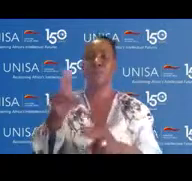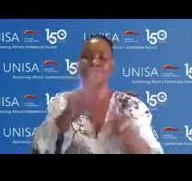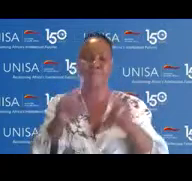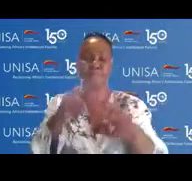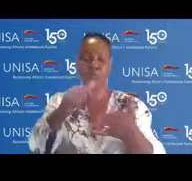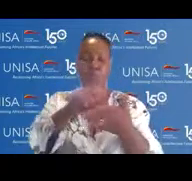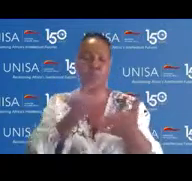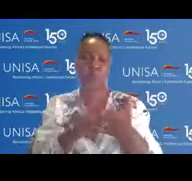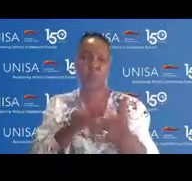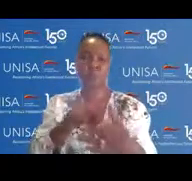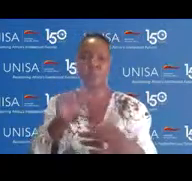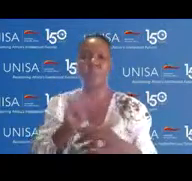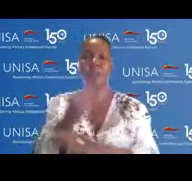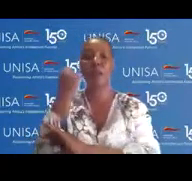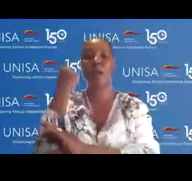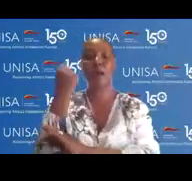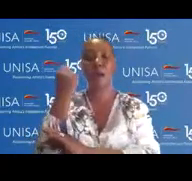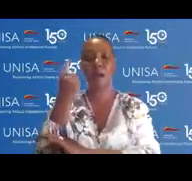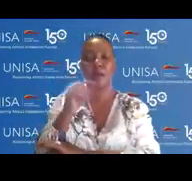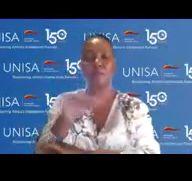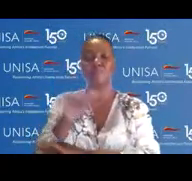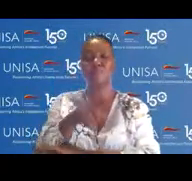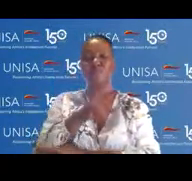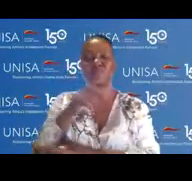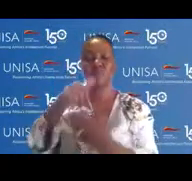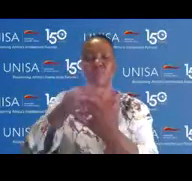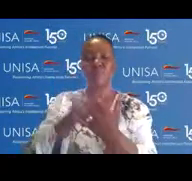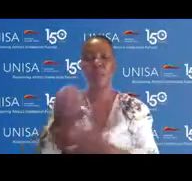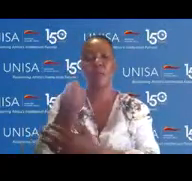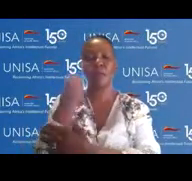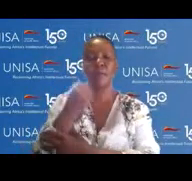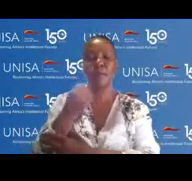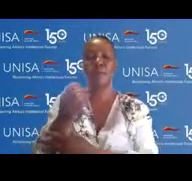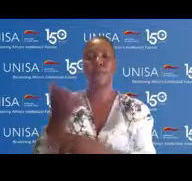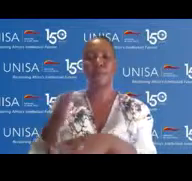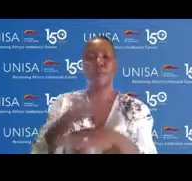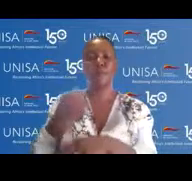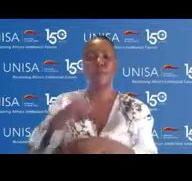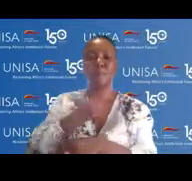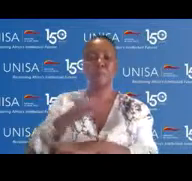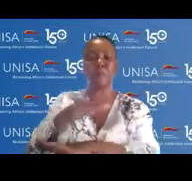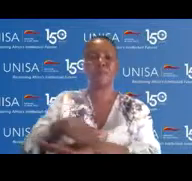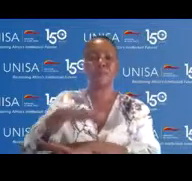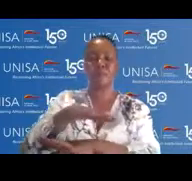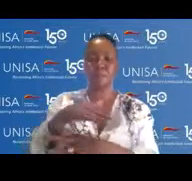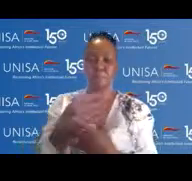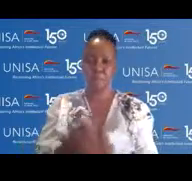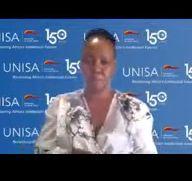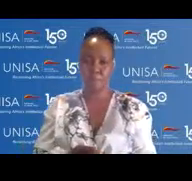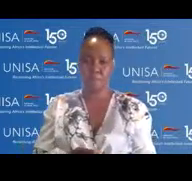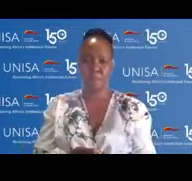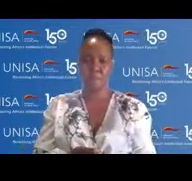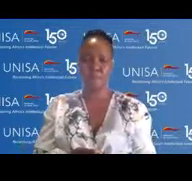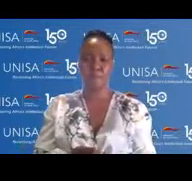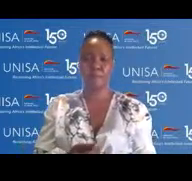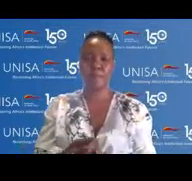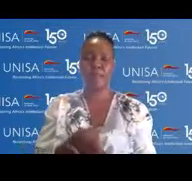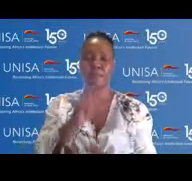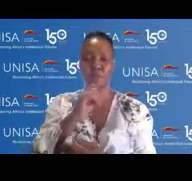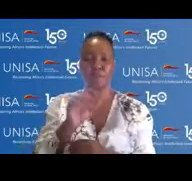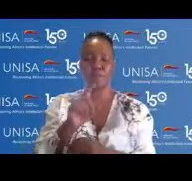to understand which of these apps is actually eating a lot of my space. So that's quite useful as well.